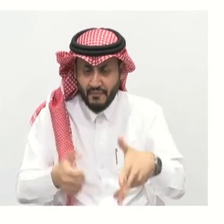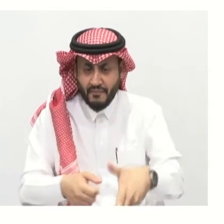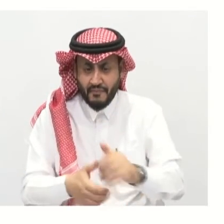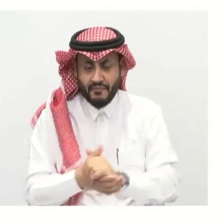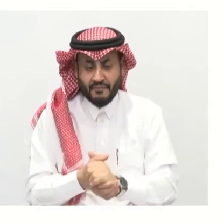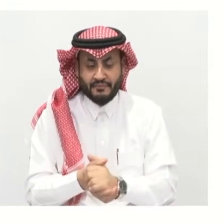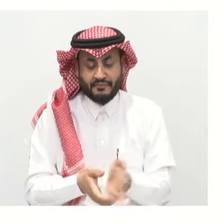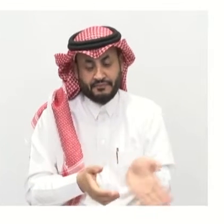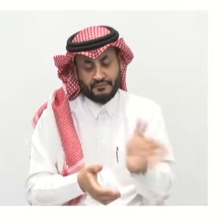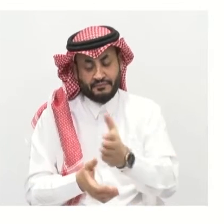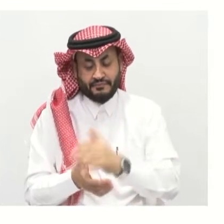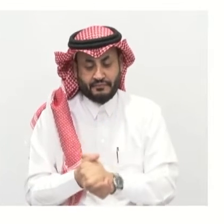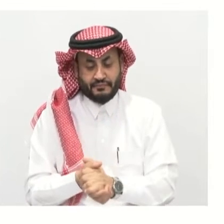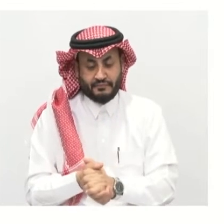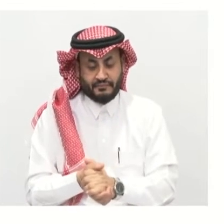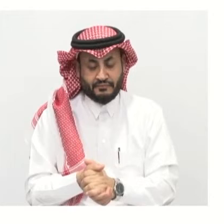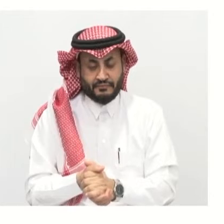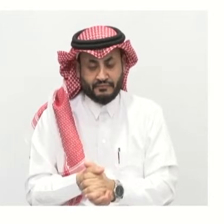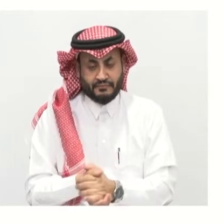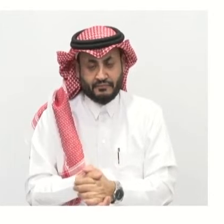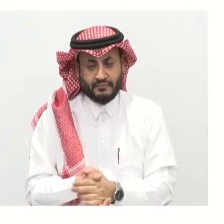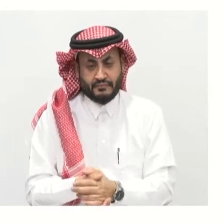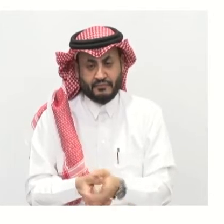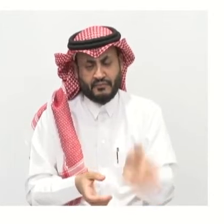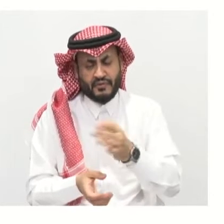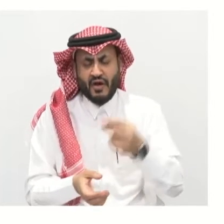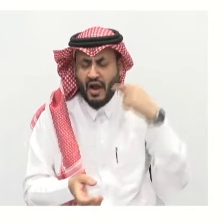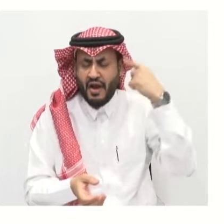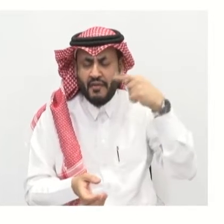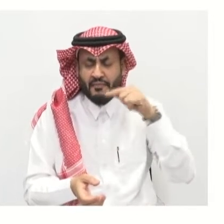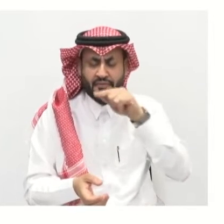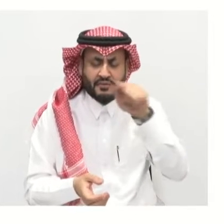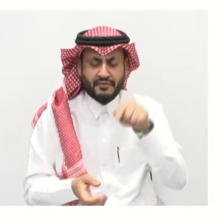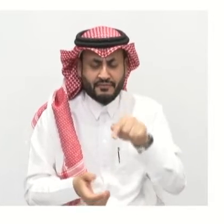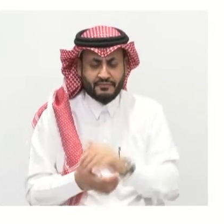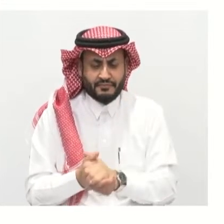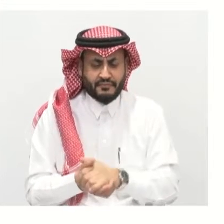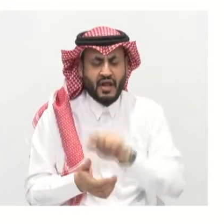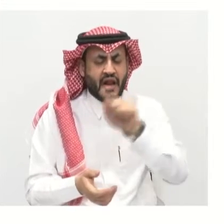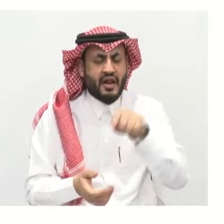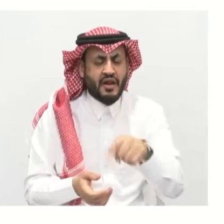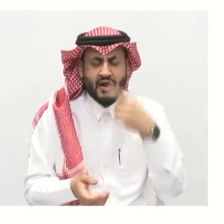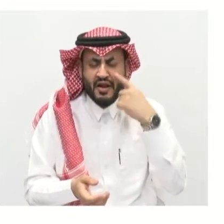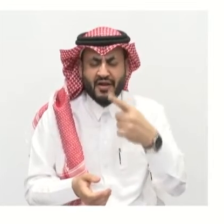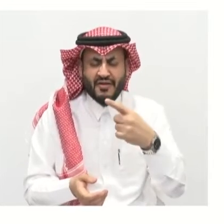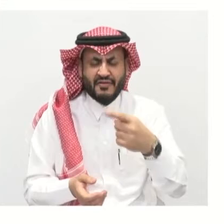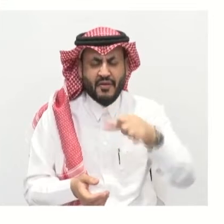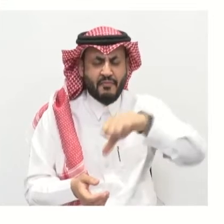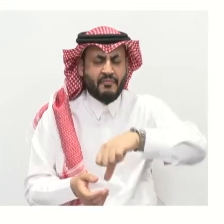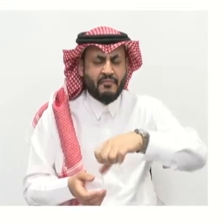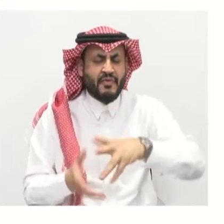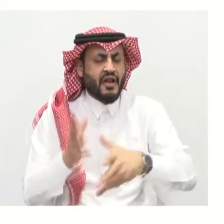Okay. Now we're going to continue by remembering a question. What question do we ask when we think something